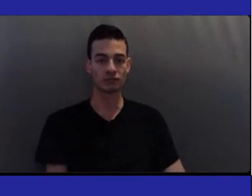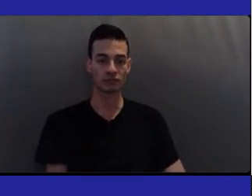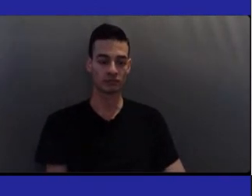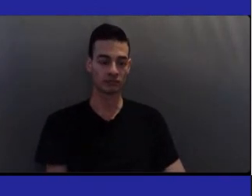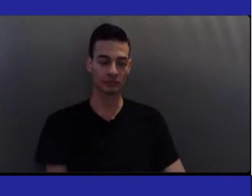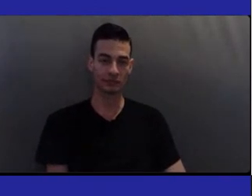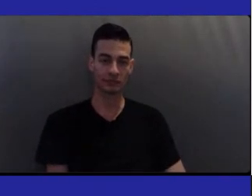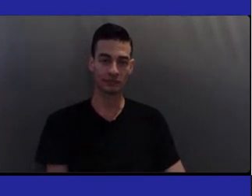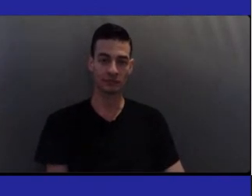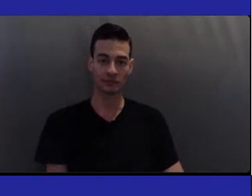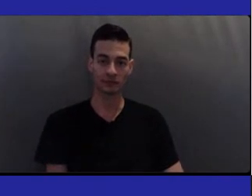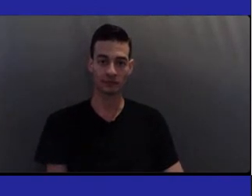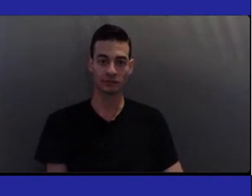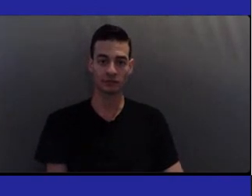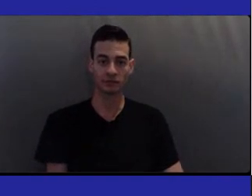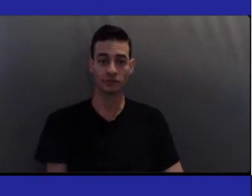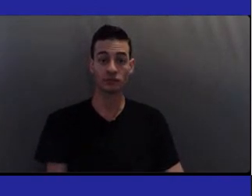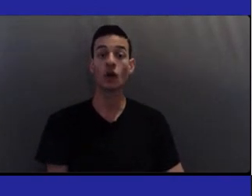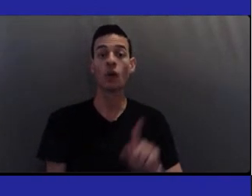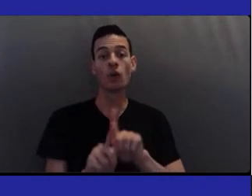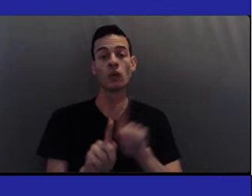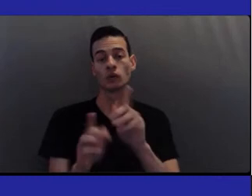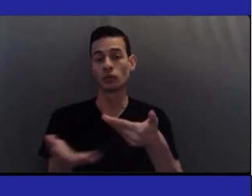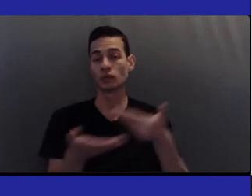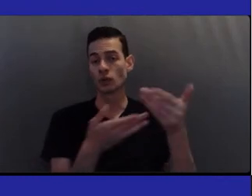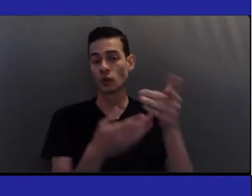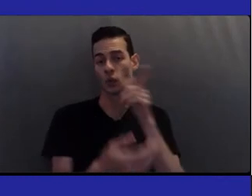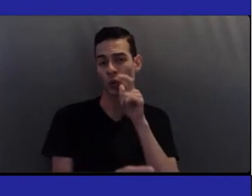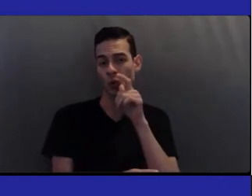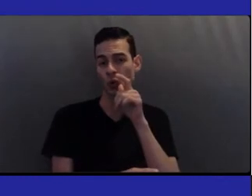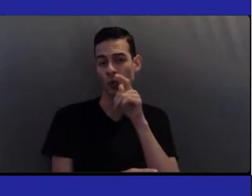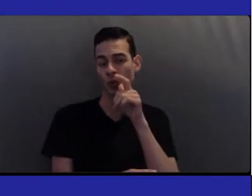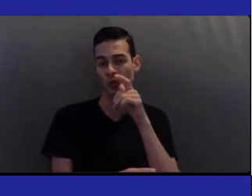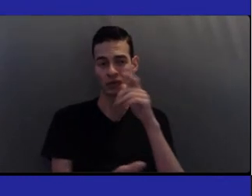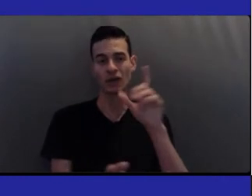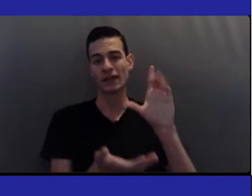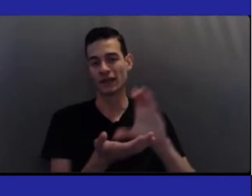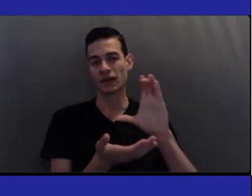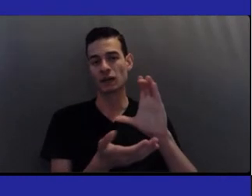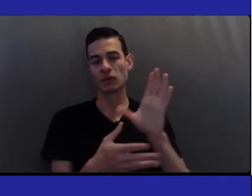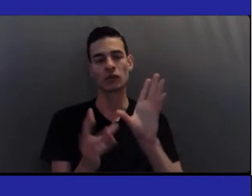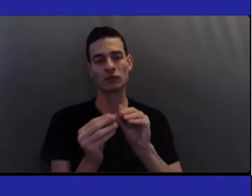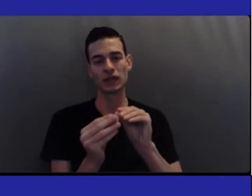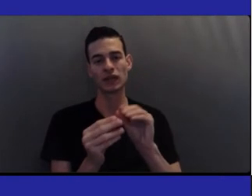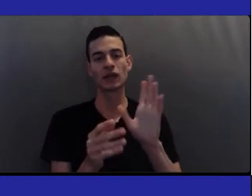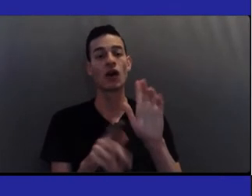also presented to the Capital Committee on April 8, 2023.